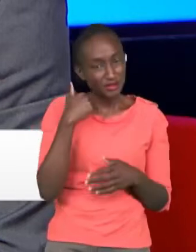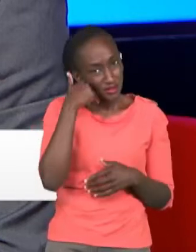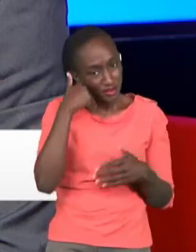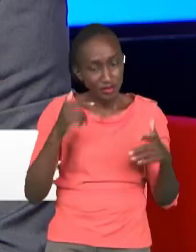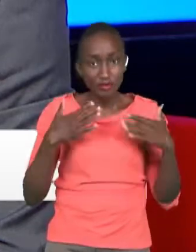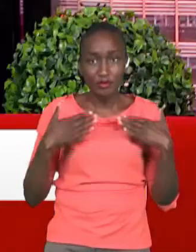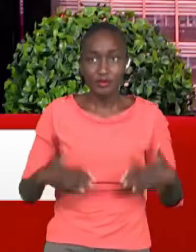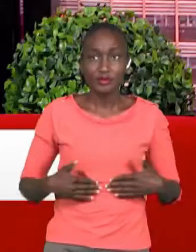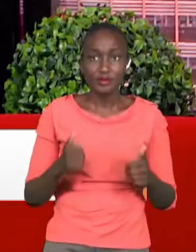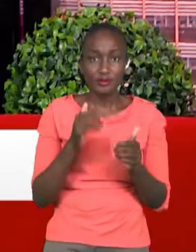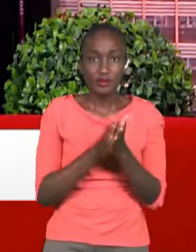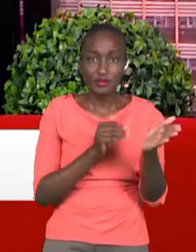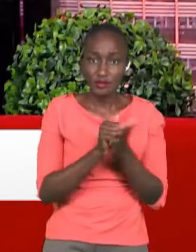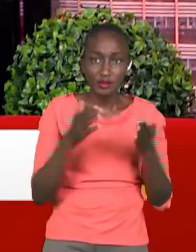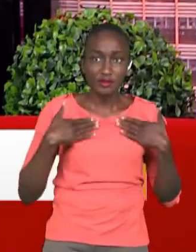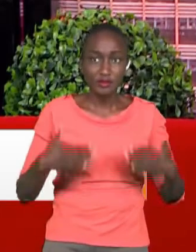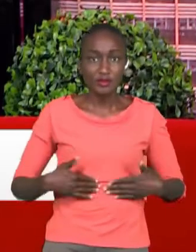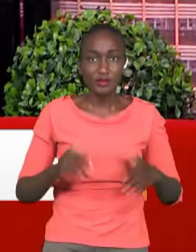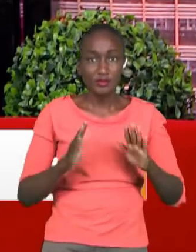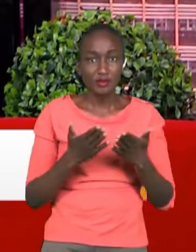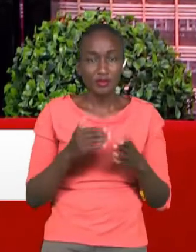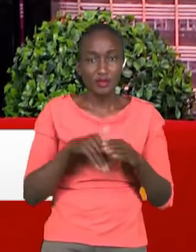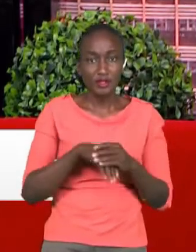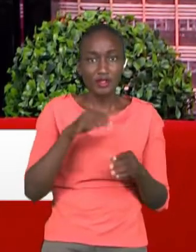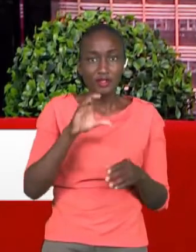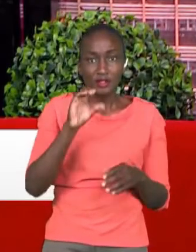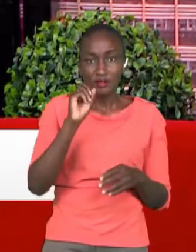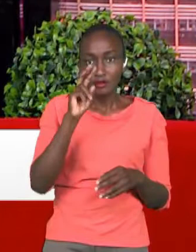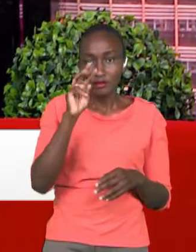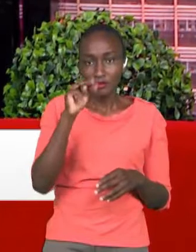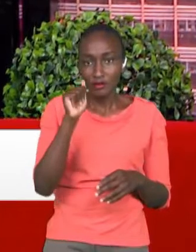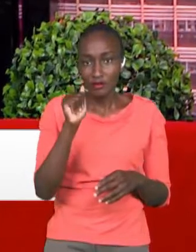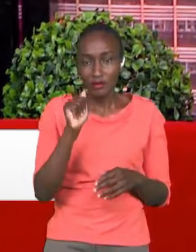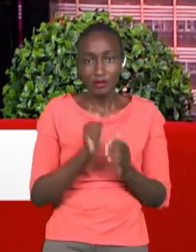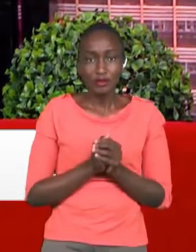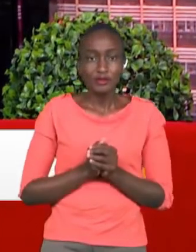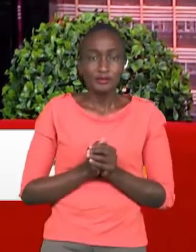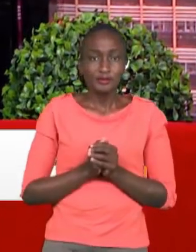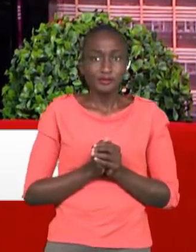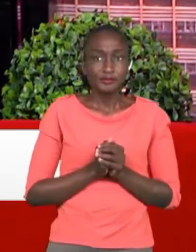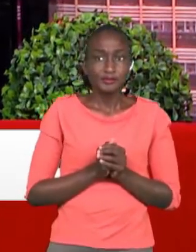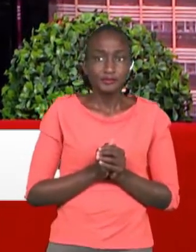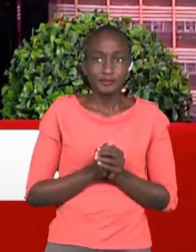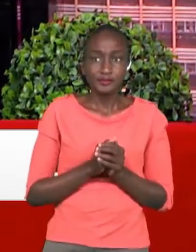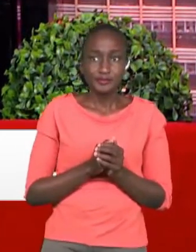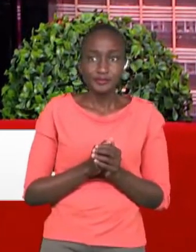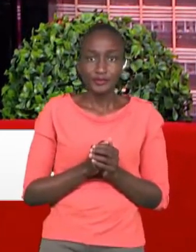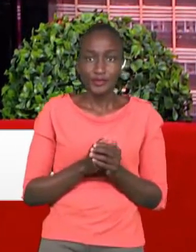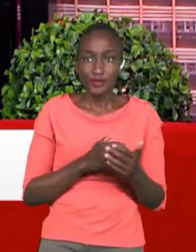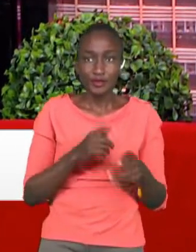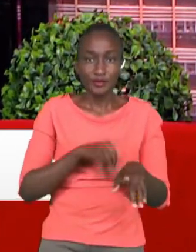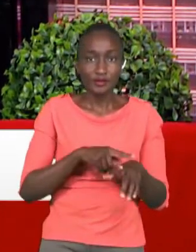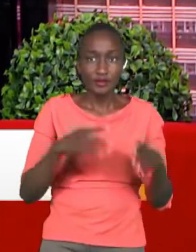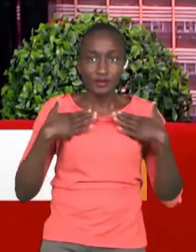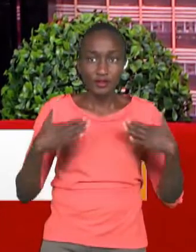at the ventilator or in coma. Yeah. So body should alter the that state should come when the body is going